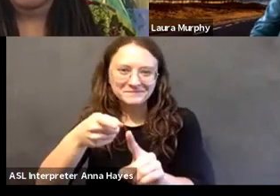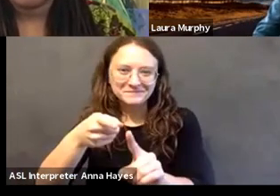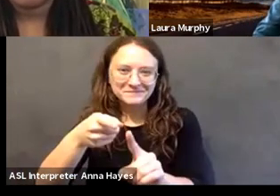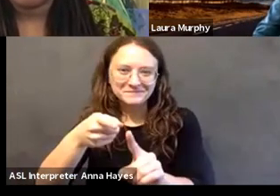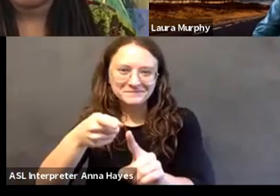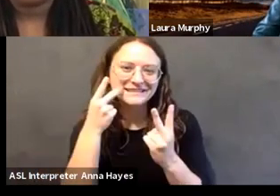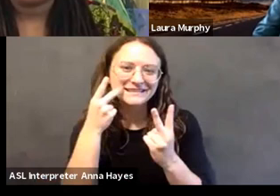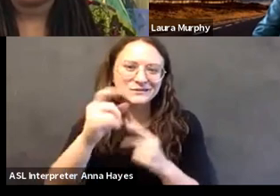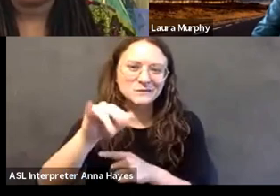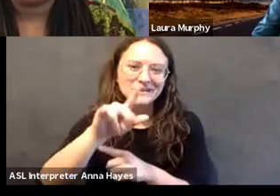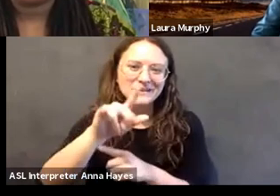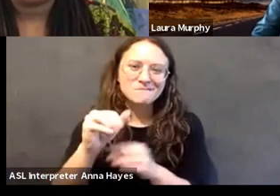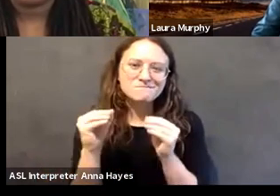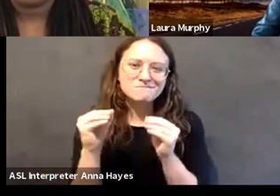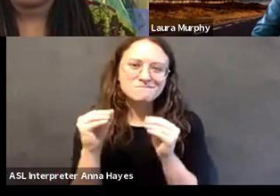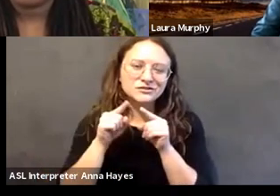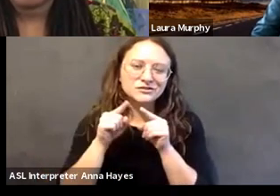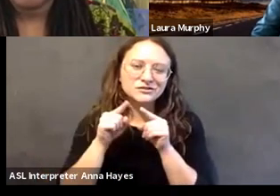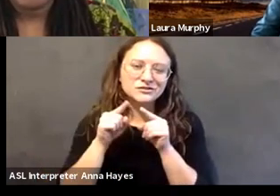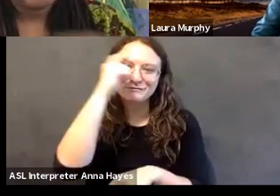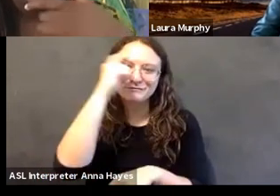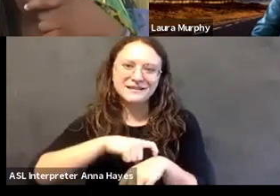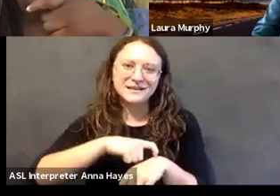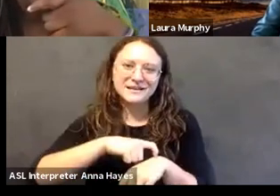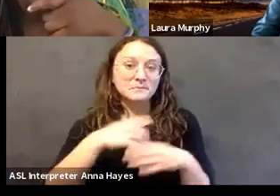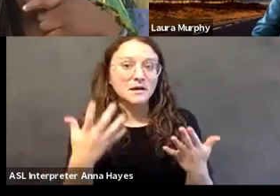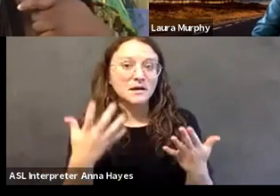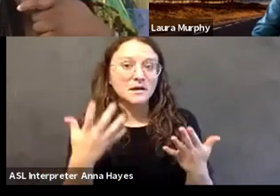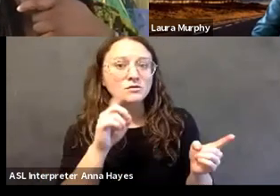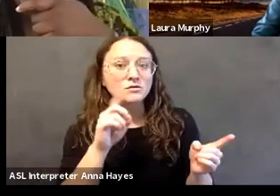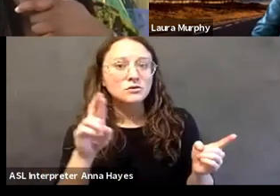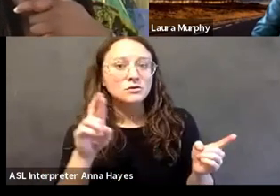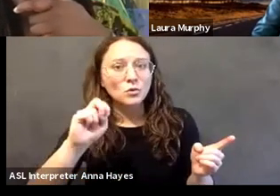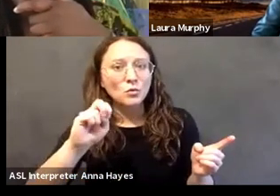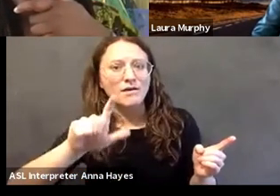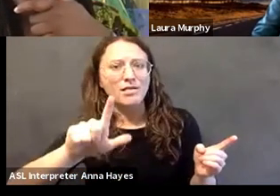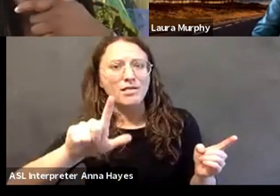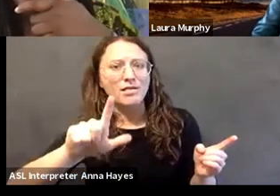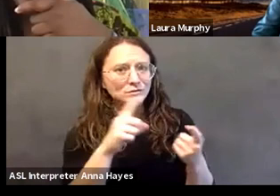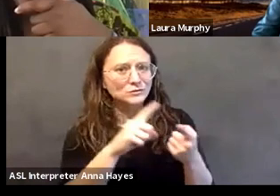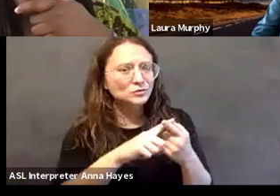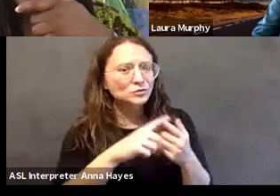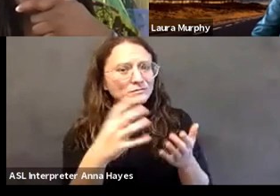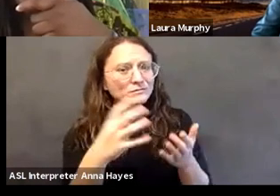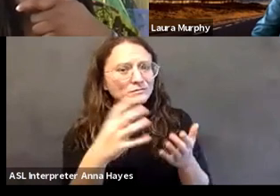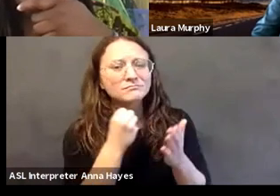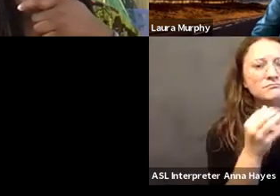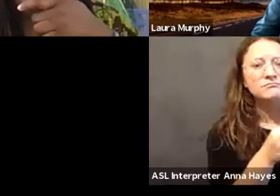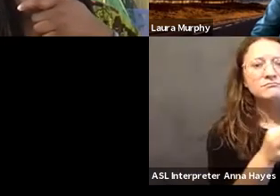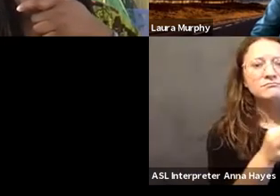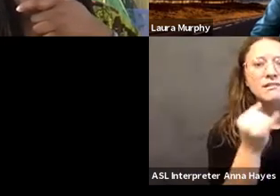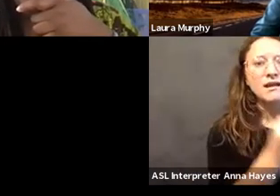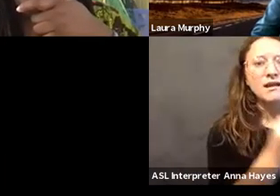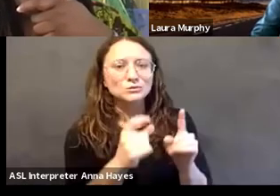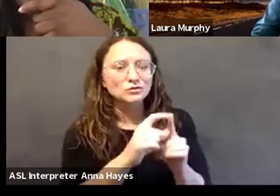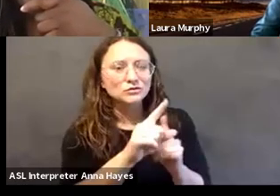summer. But yeah, I don't know, Dr. Noel, if you wanted to say any kind of last words, and also you,